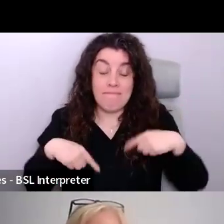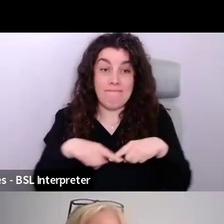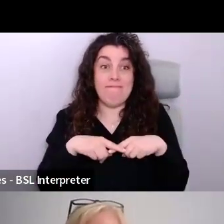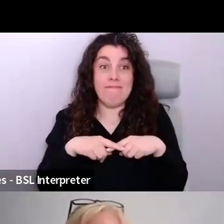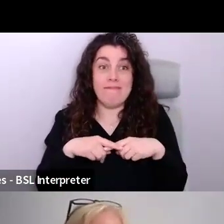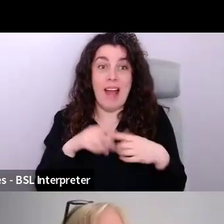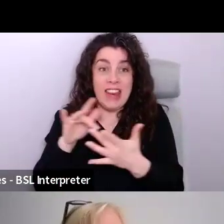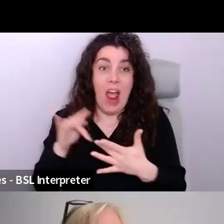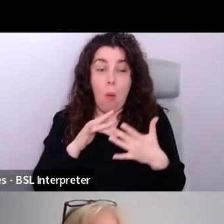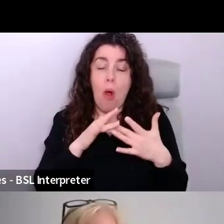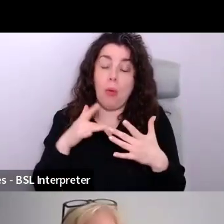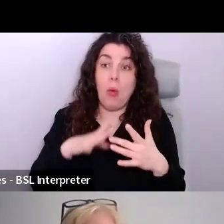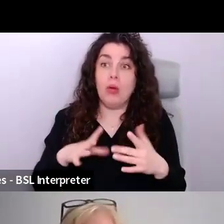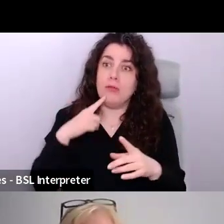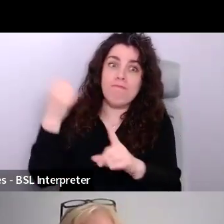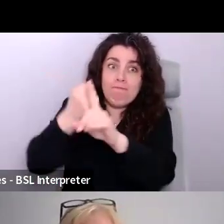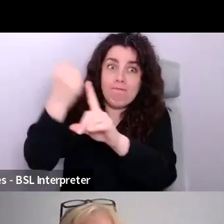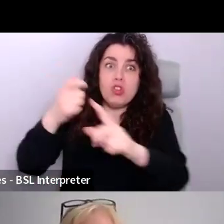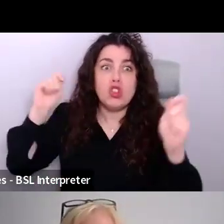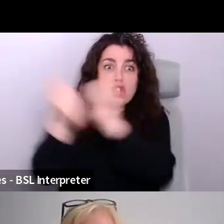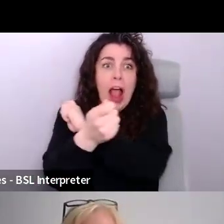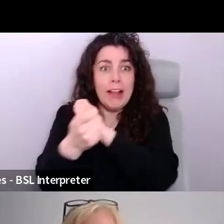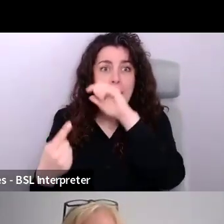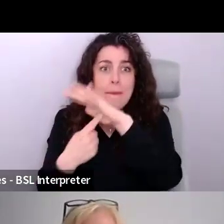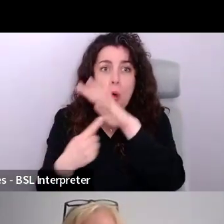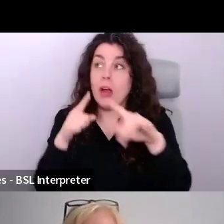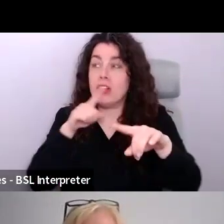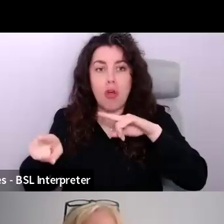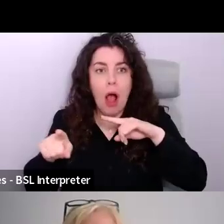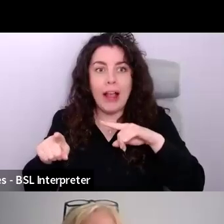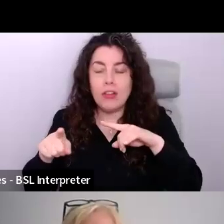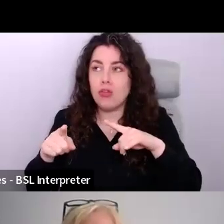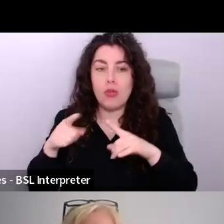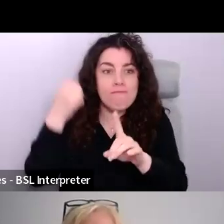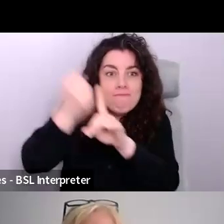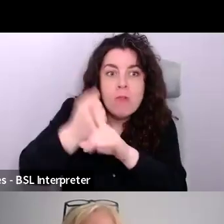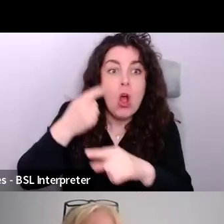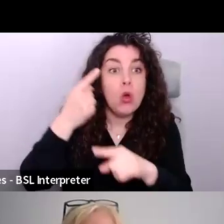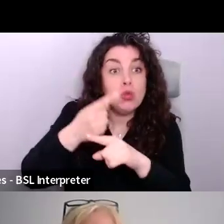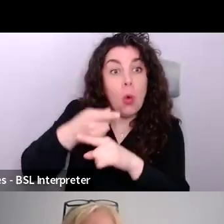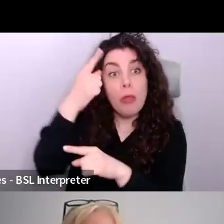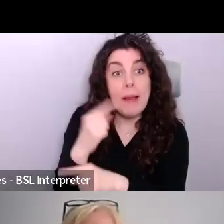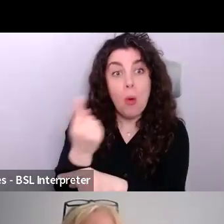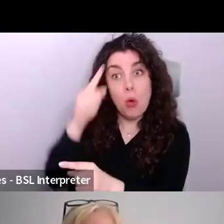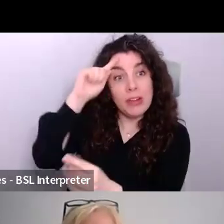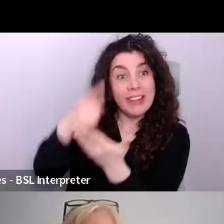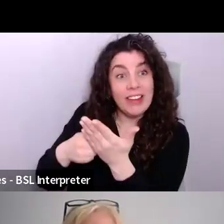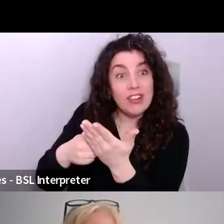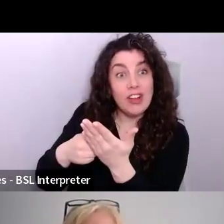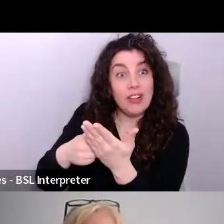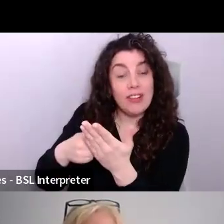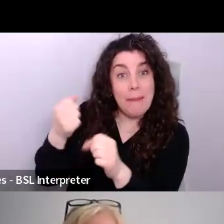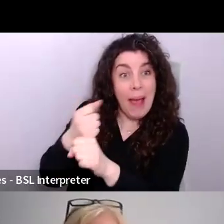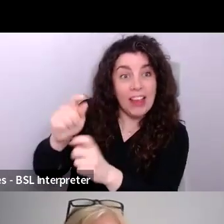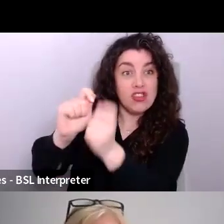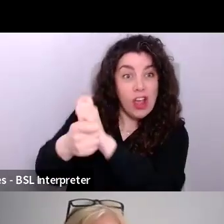very keen to sort of advocate for change, and we are trying to sort of get in the rooms with the decision makers to hopefully make these systems, reform